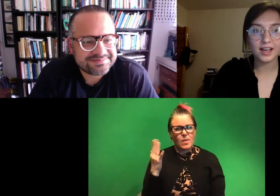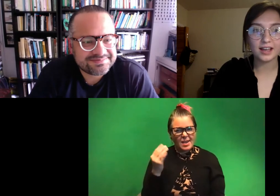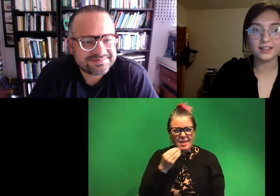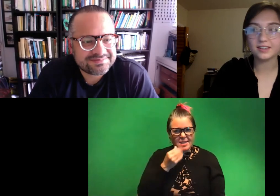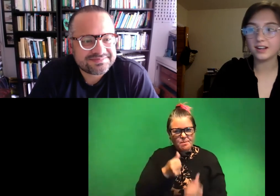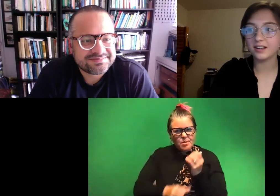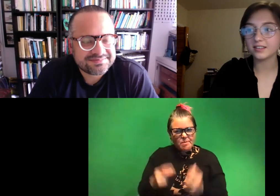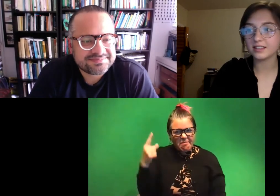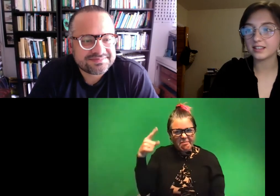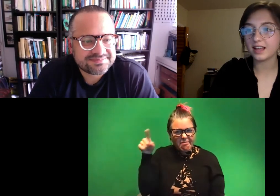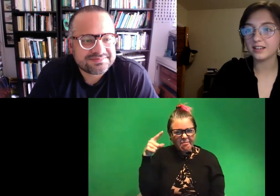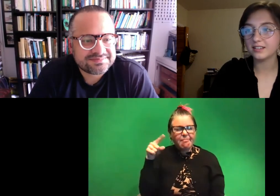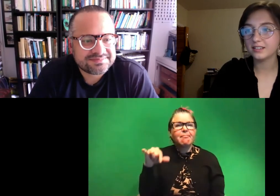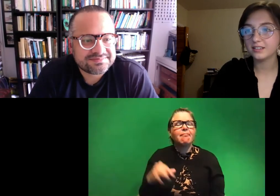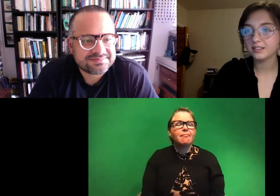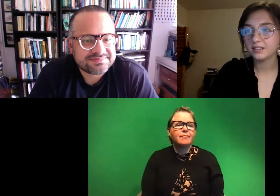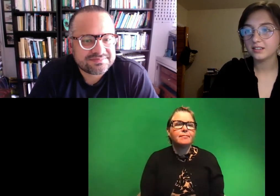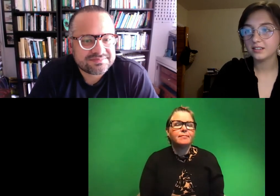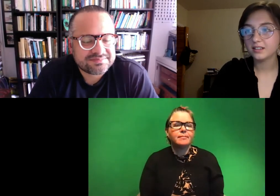dung and things like that.